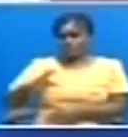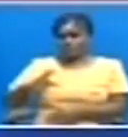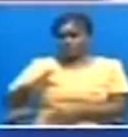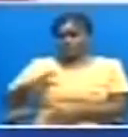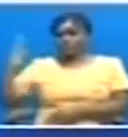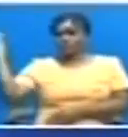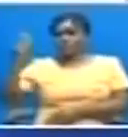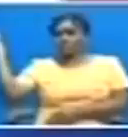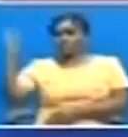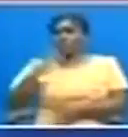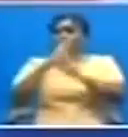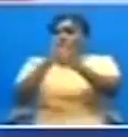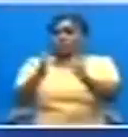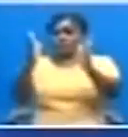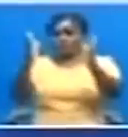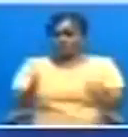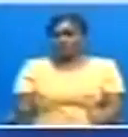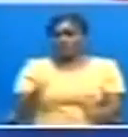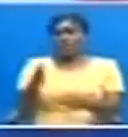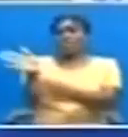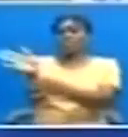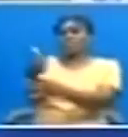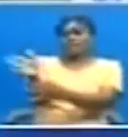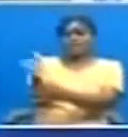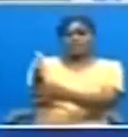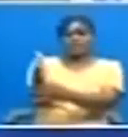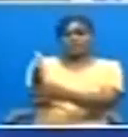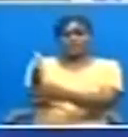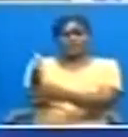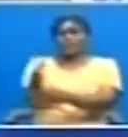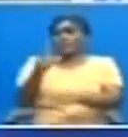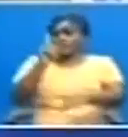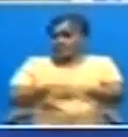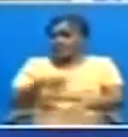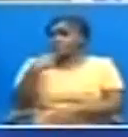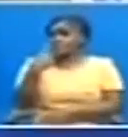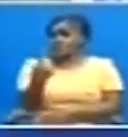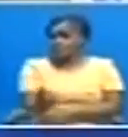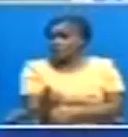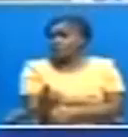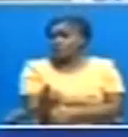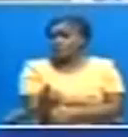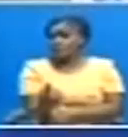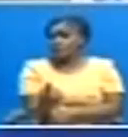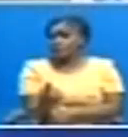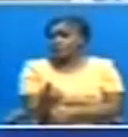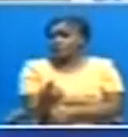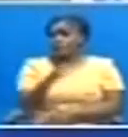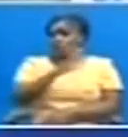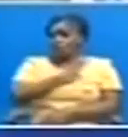was addressing news editors on Thursday. Kwa hivyo wanaposema kwamba eti